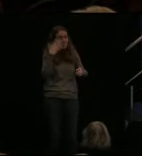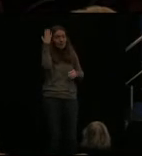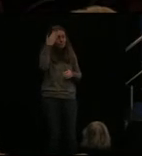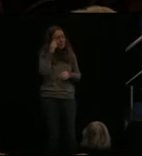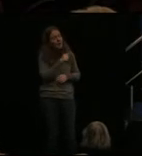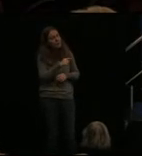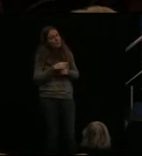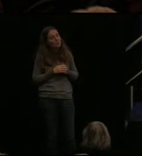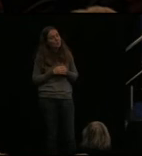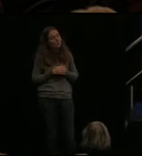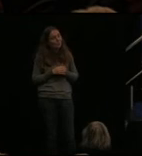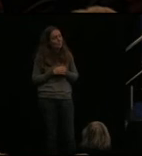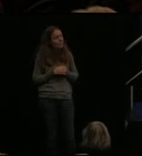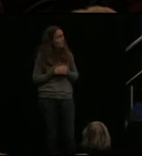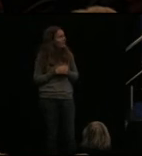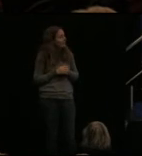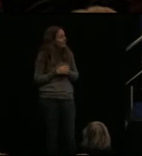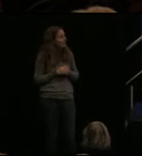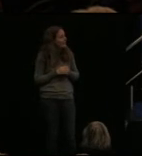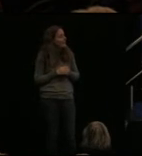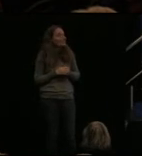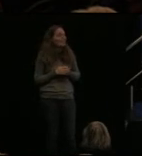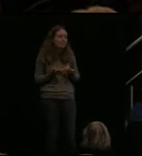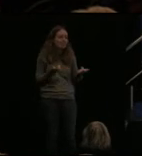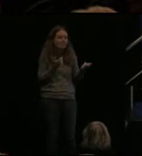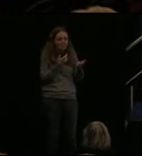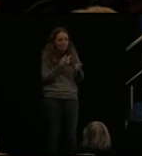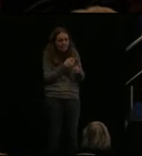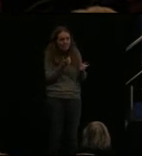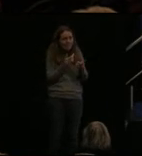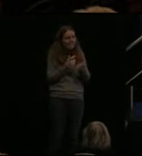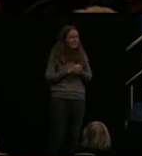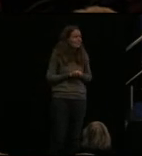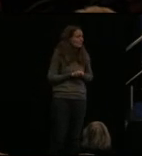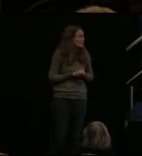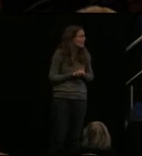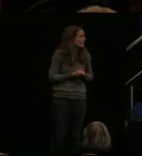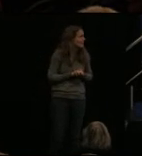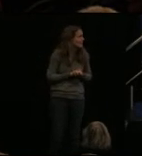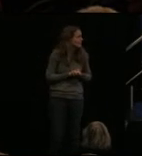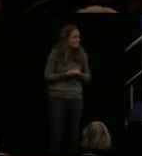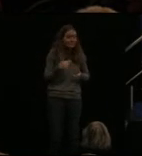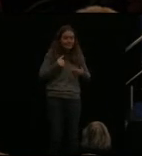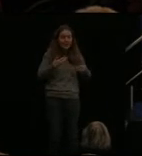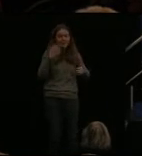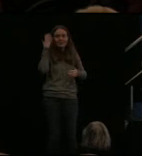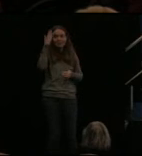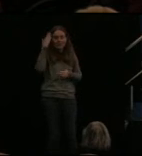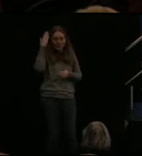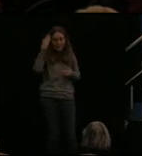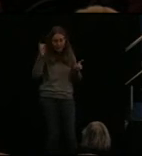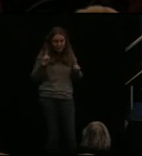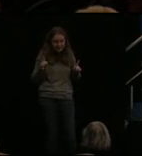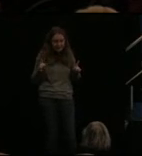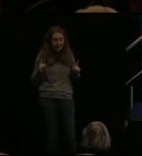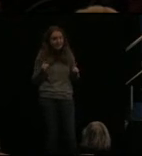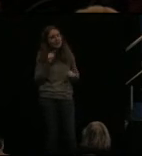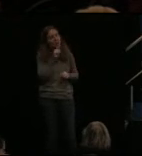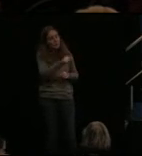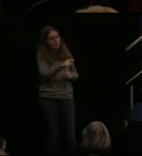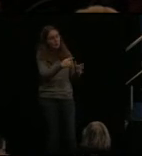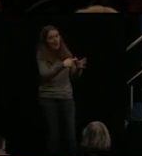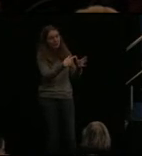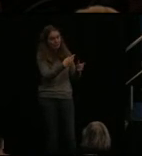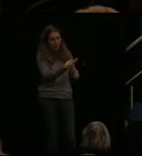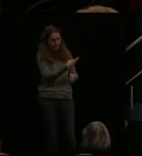you. Okay. And he said, I dreamt that you and